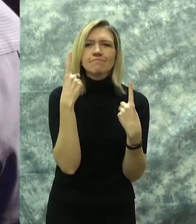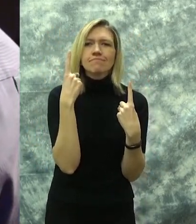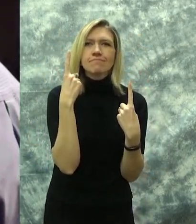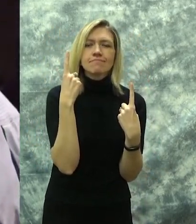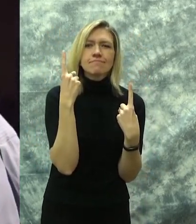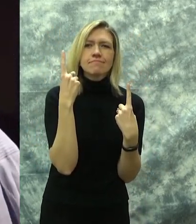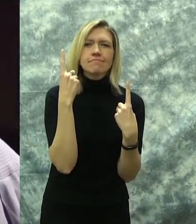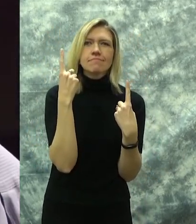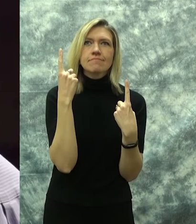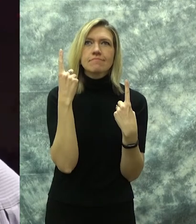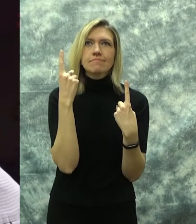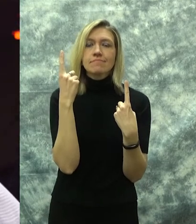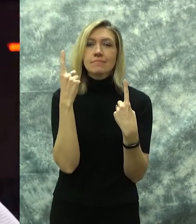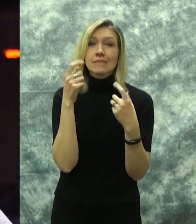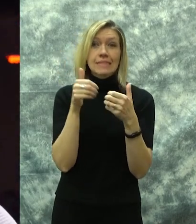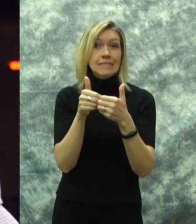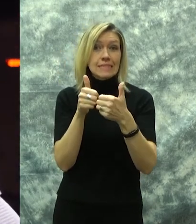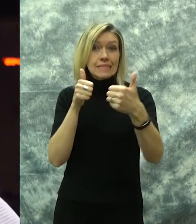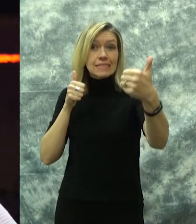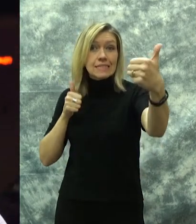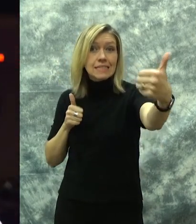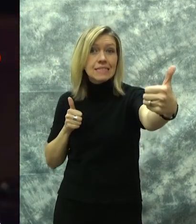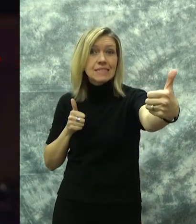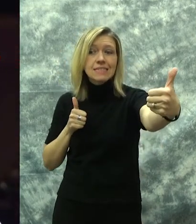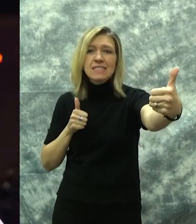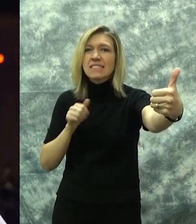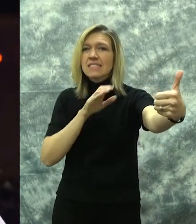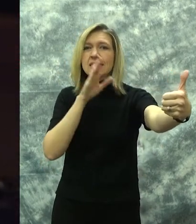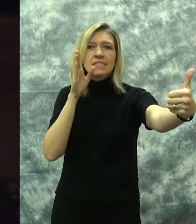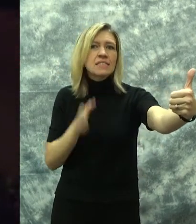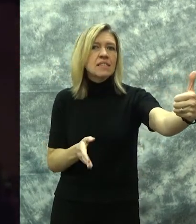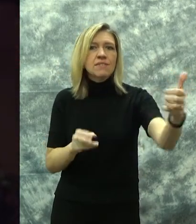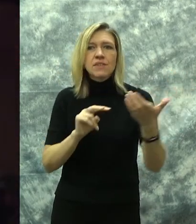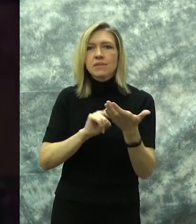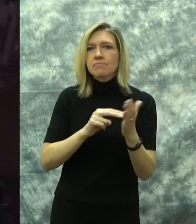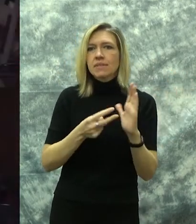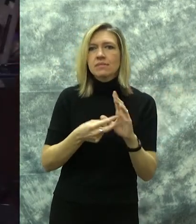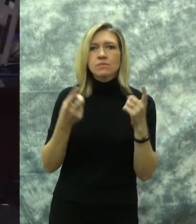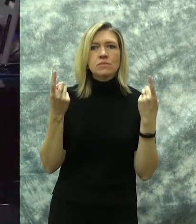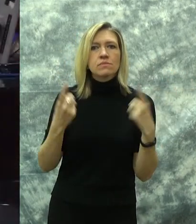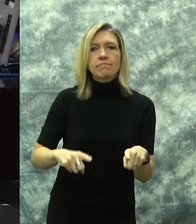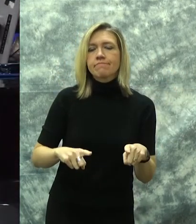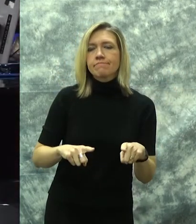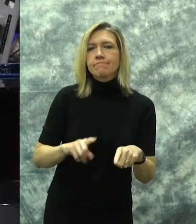that such distances were never meant to be.